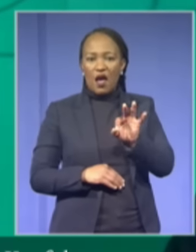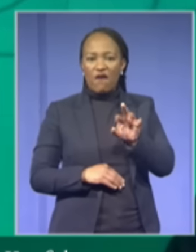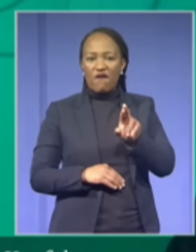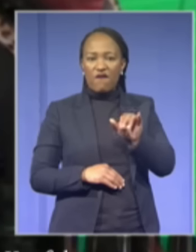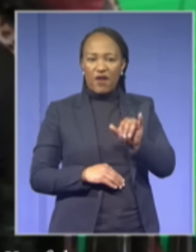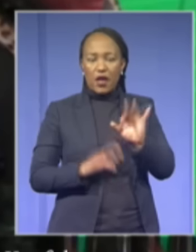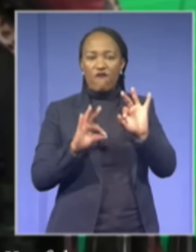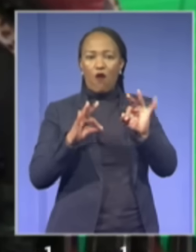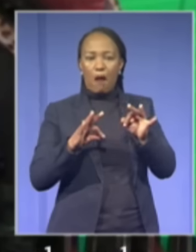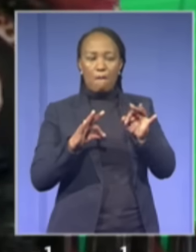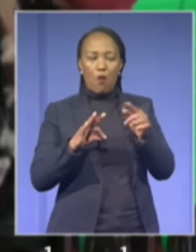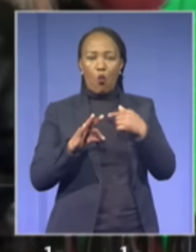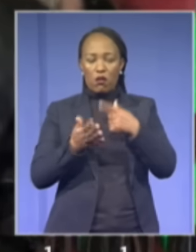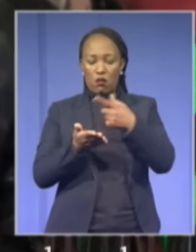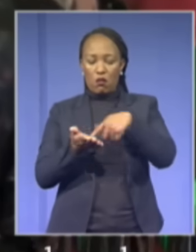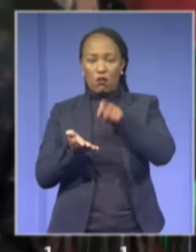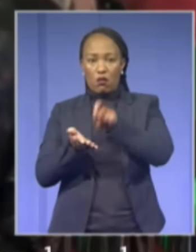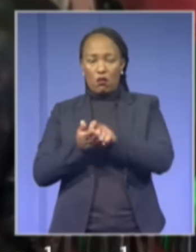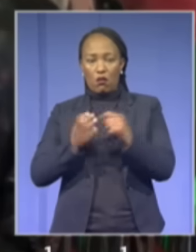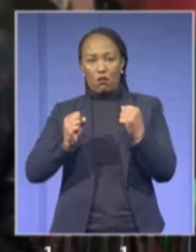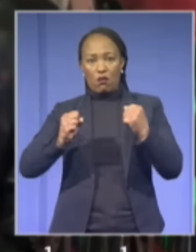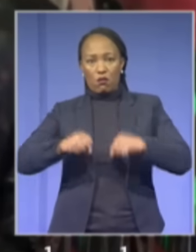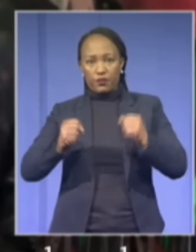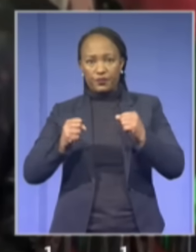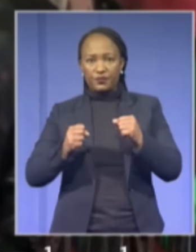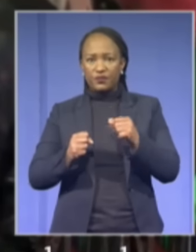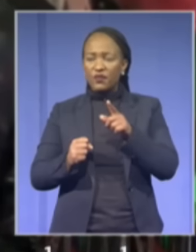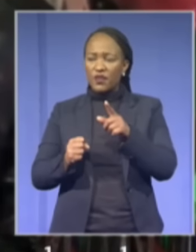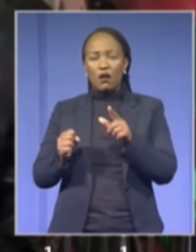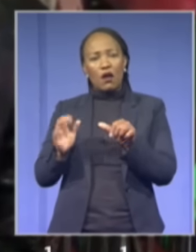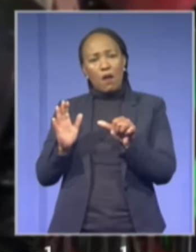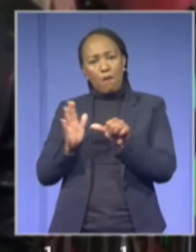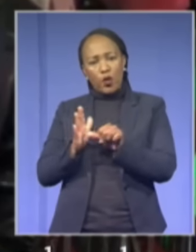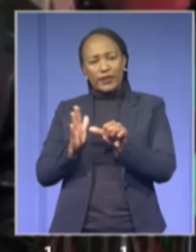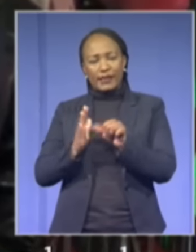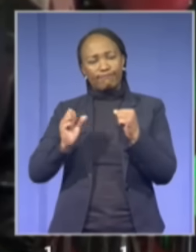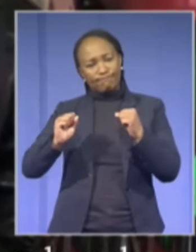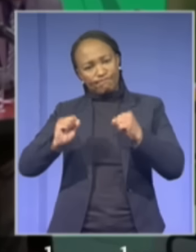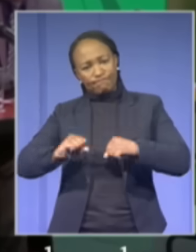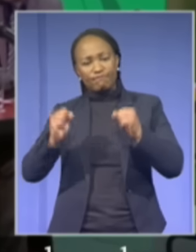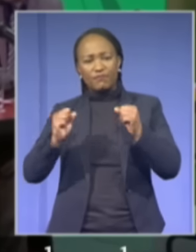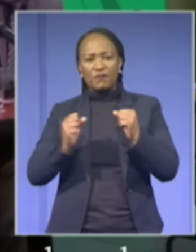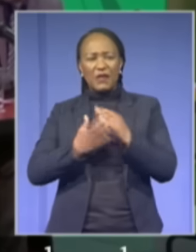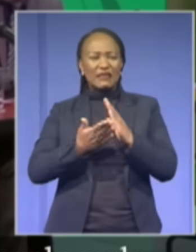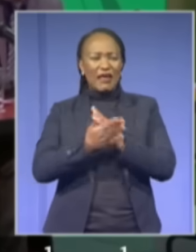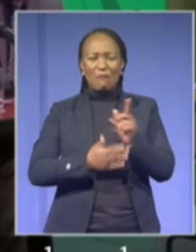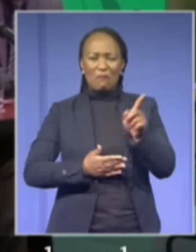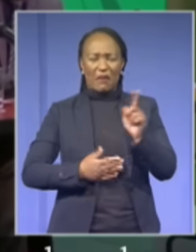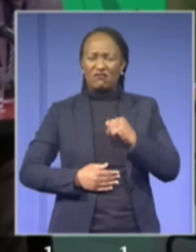AfriForum. E kaiwa e le tumalano e botlhokwa mme go na le bao ba leng kgatlhanong